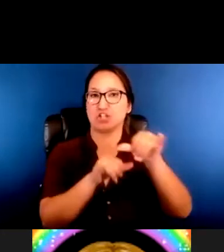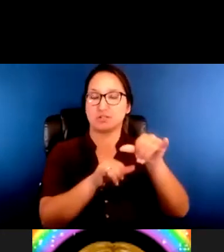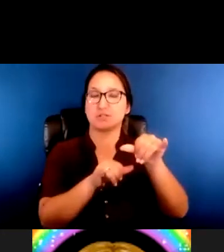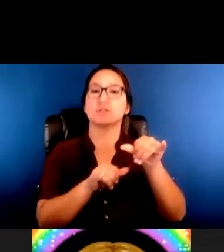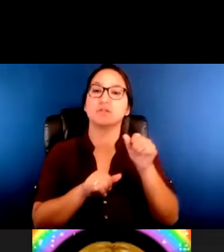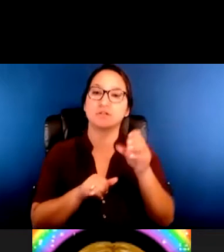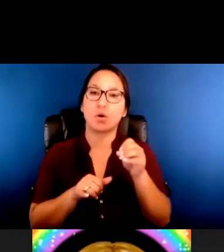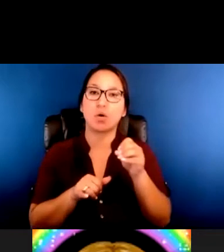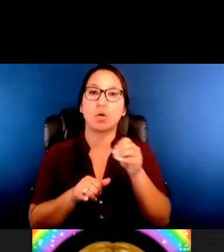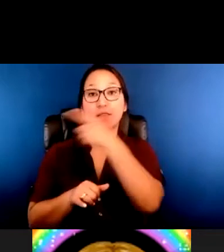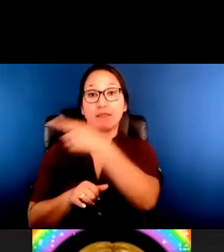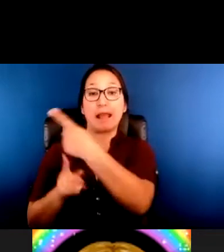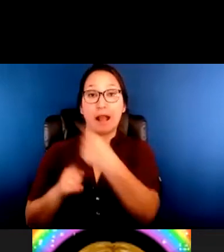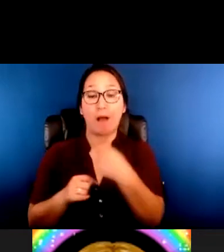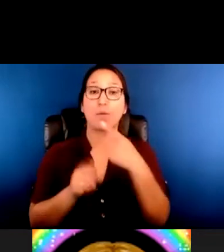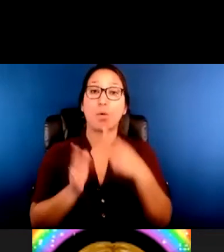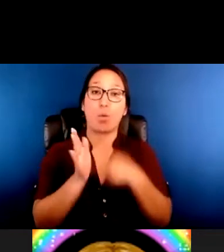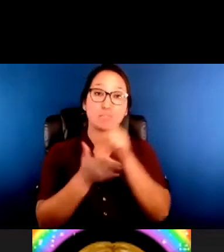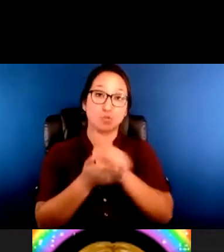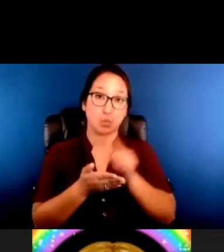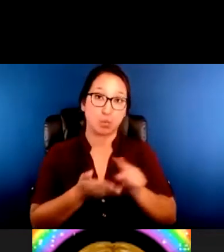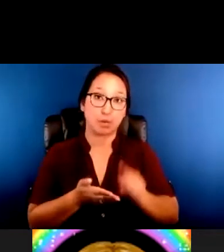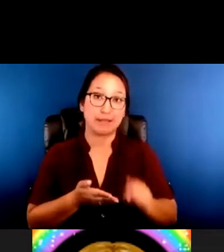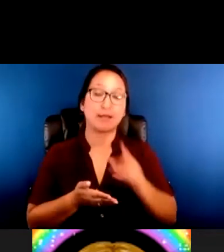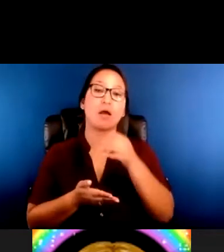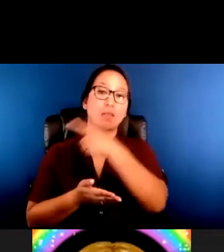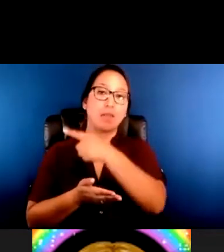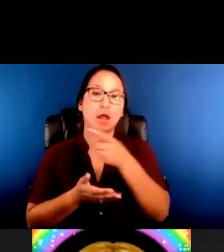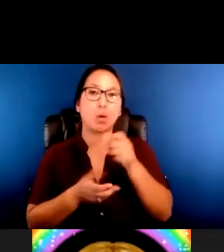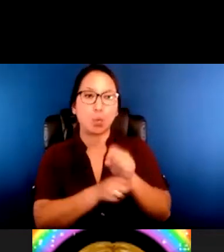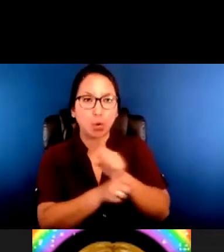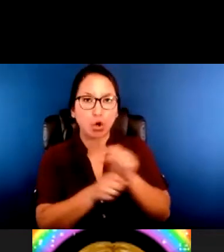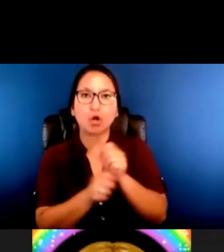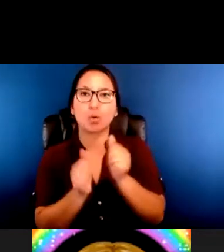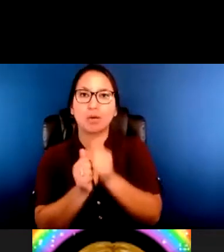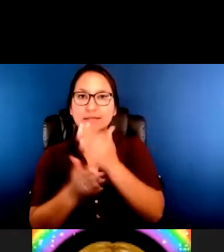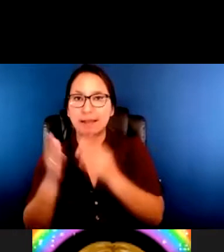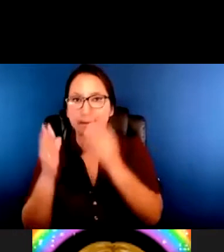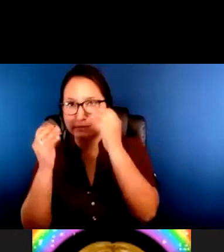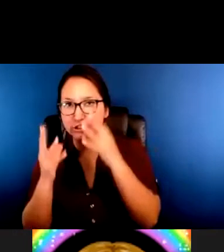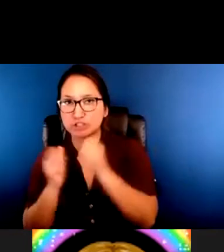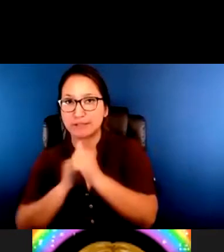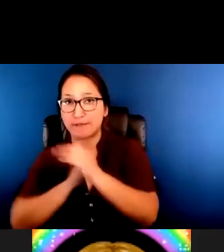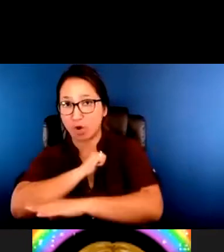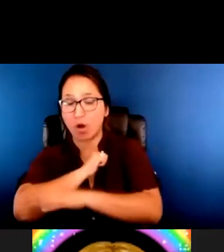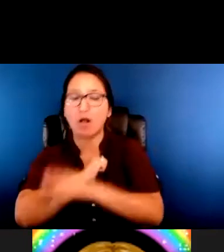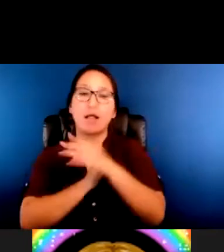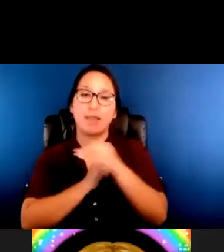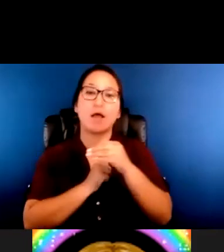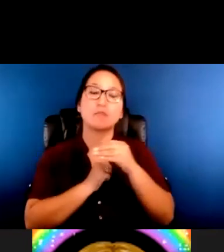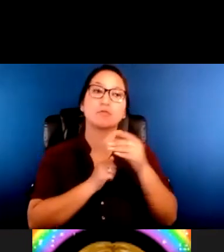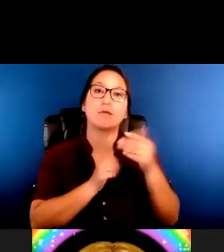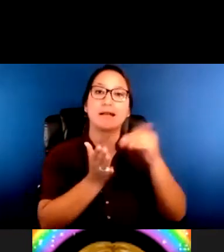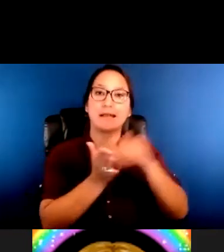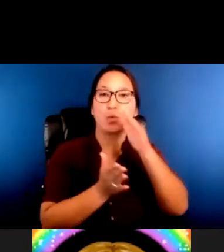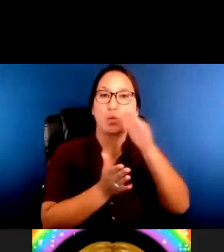So they come in once a week and they work with some teachers in the fall and then some other teachers in the spring, depending if things change, because we don't